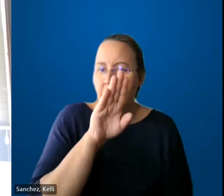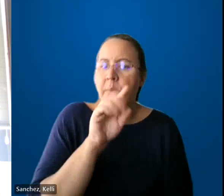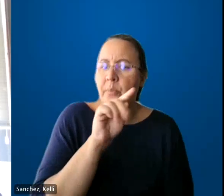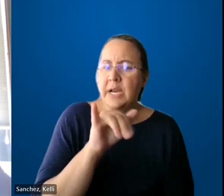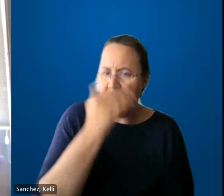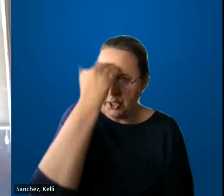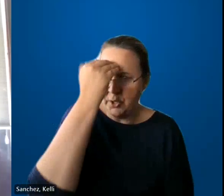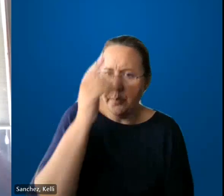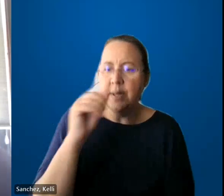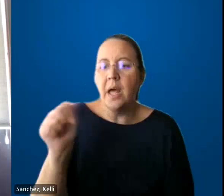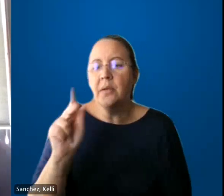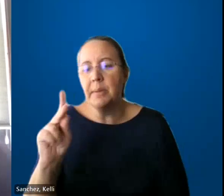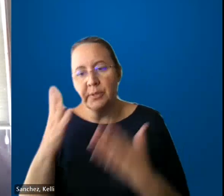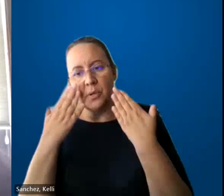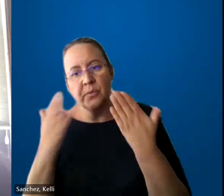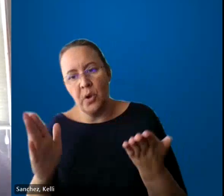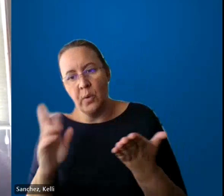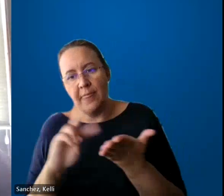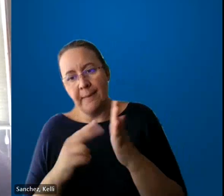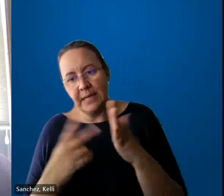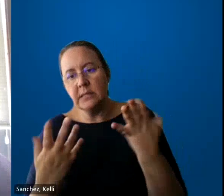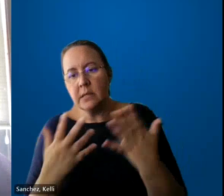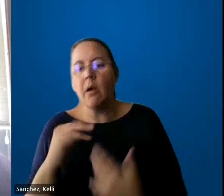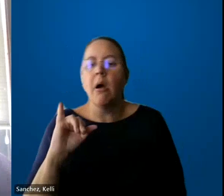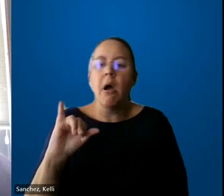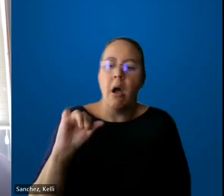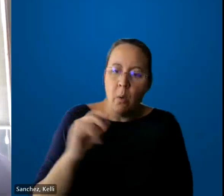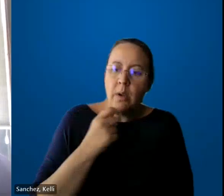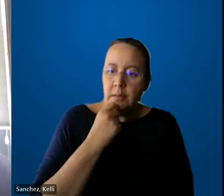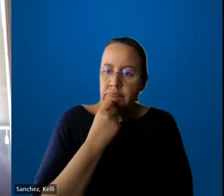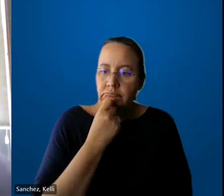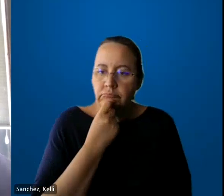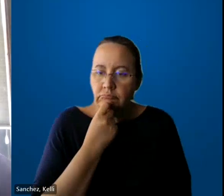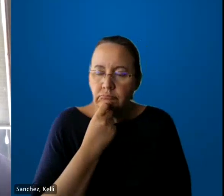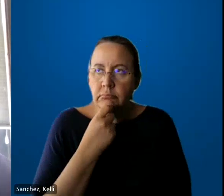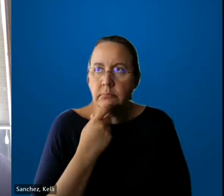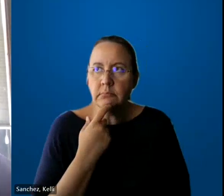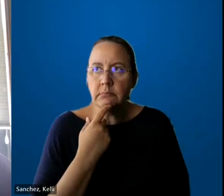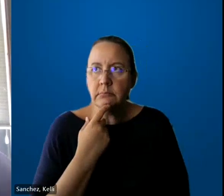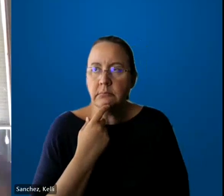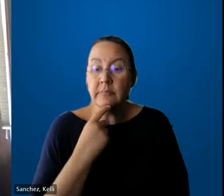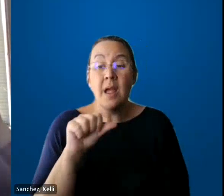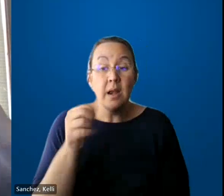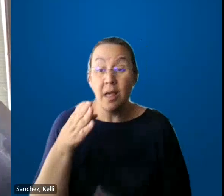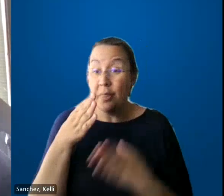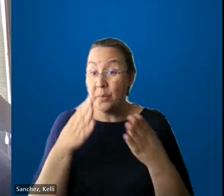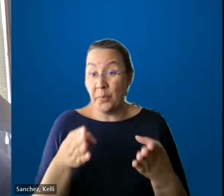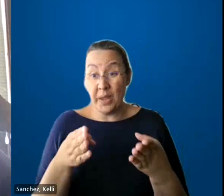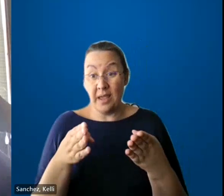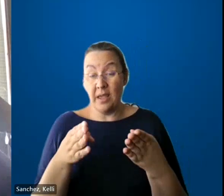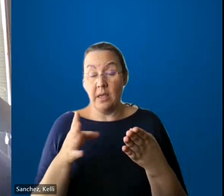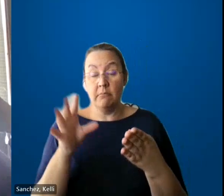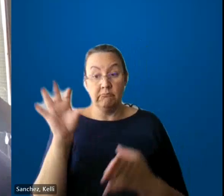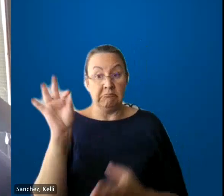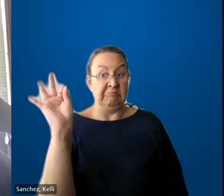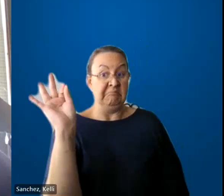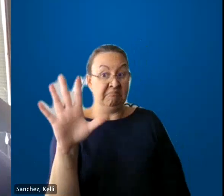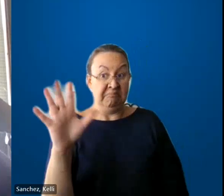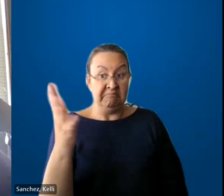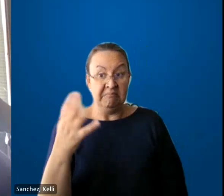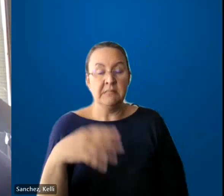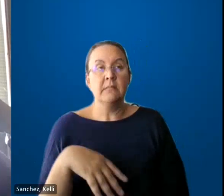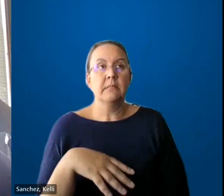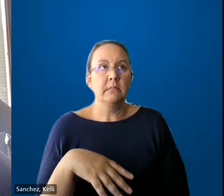for other Okay. people that might not know what that is. Okay. Yeah. And so another way that I was thinking would be